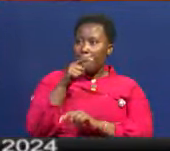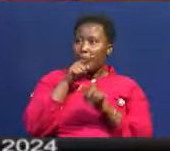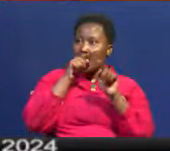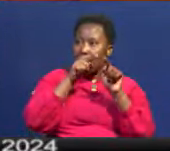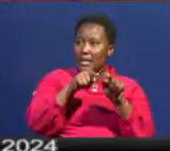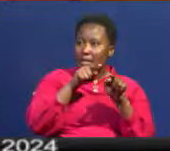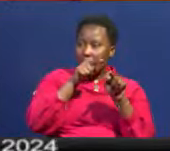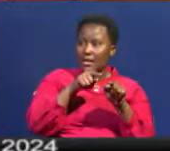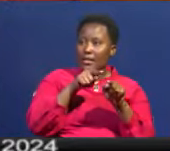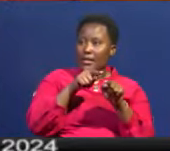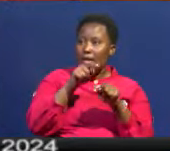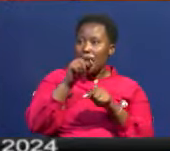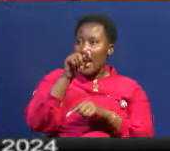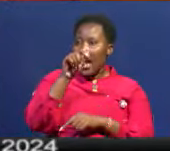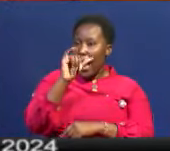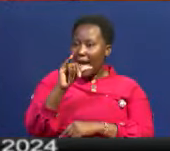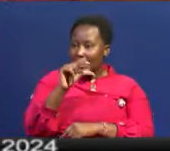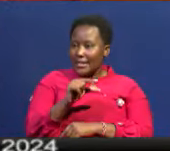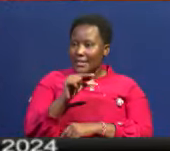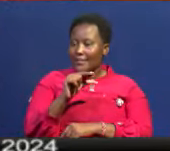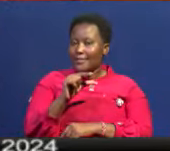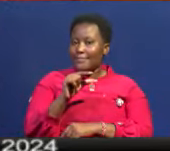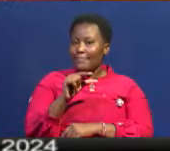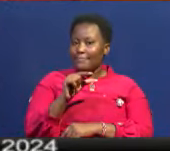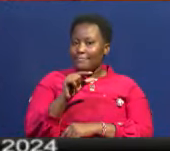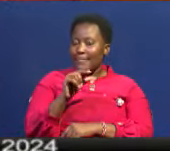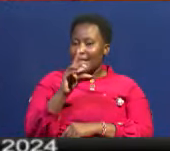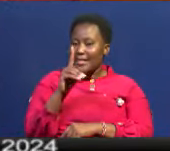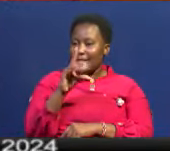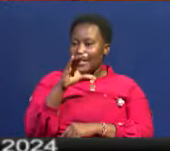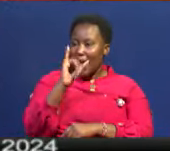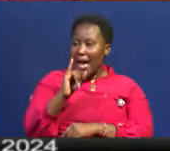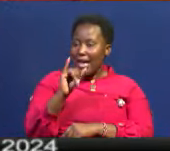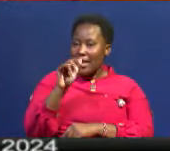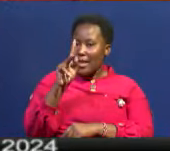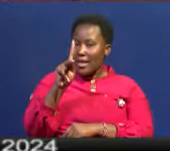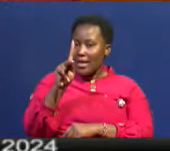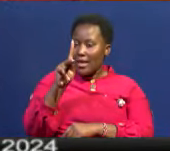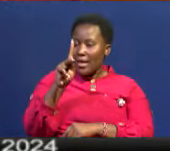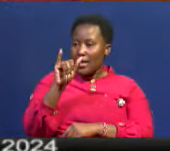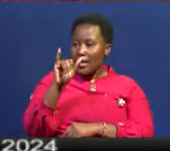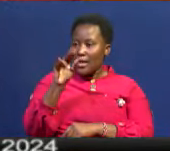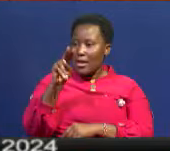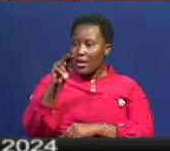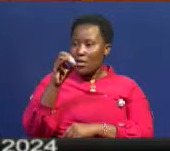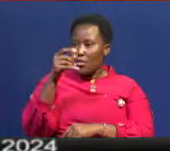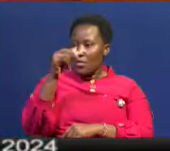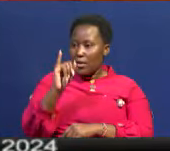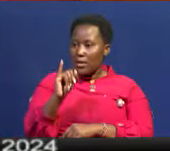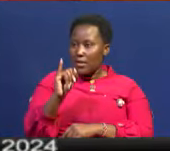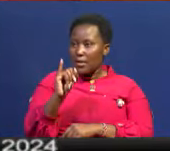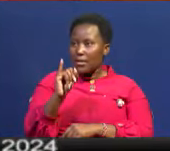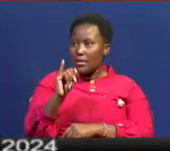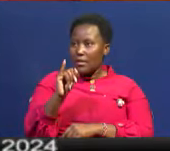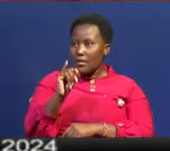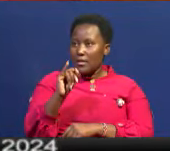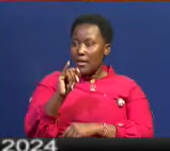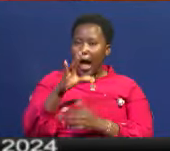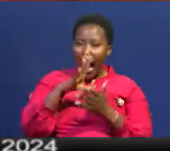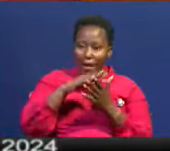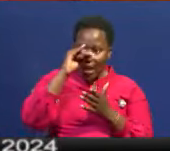criticizing IG Mutyabai, DCI Kinoti, Rigathi Gachagua has learned his